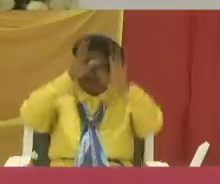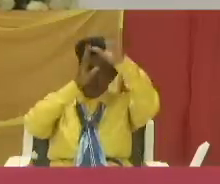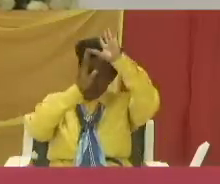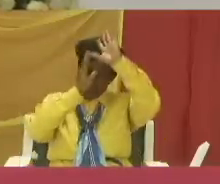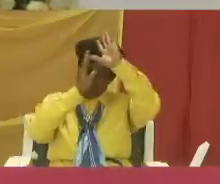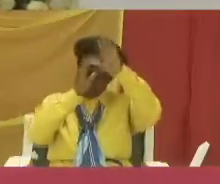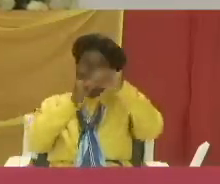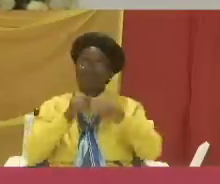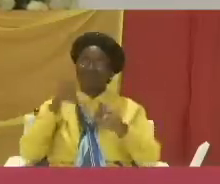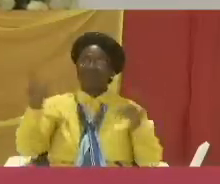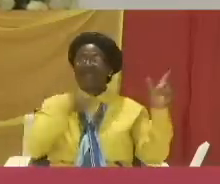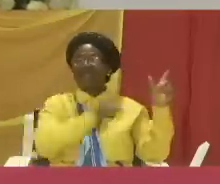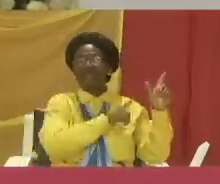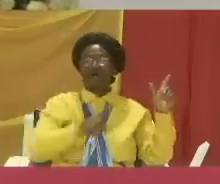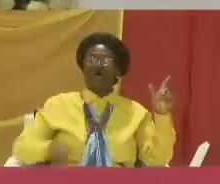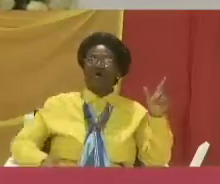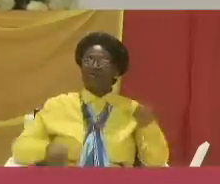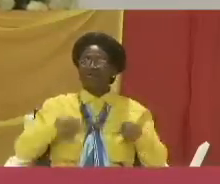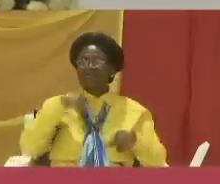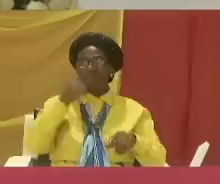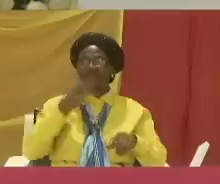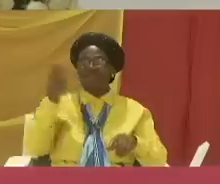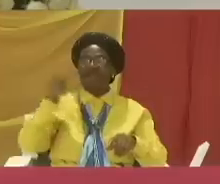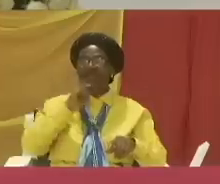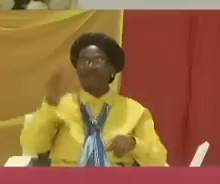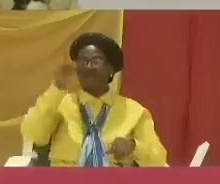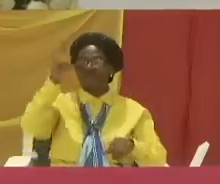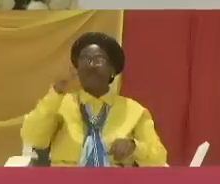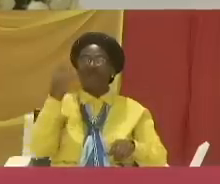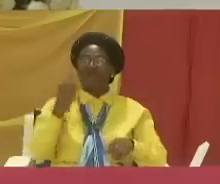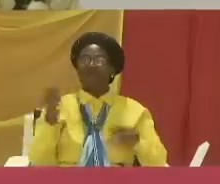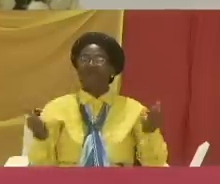The Lord said, there's someone here tonight who's already wondering,